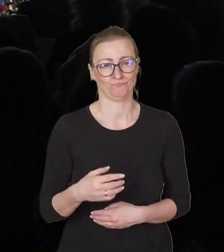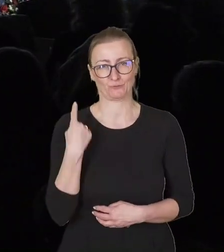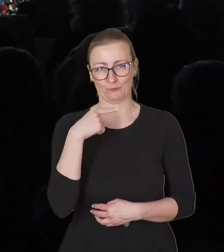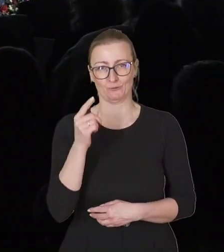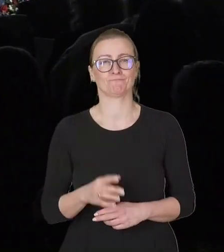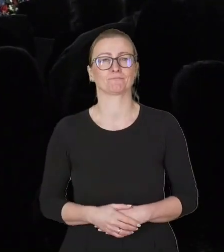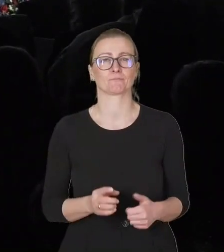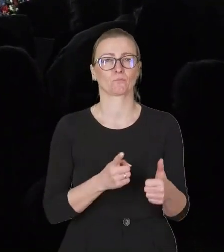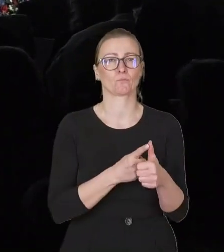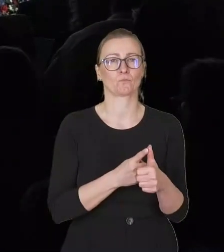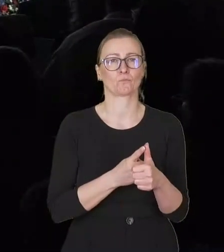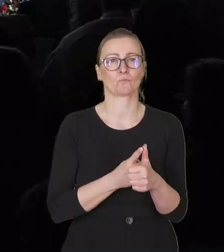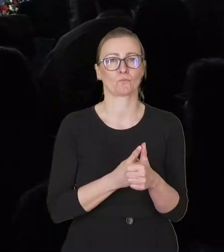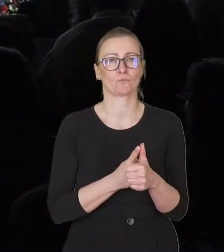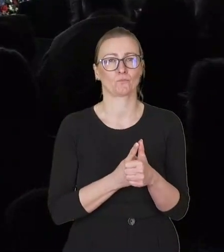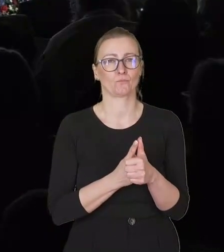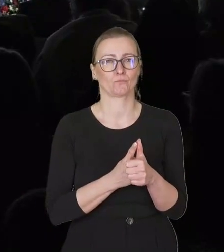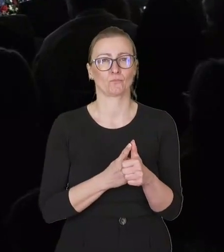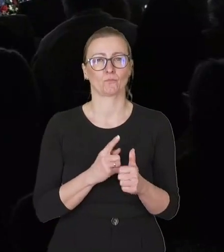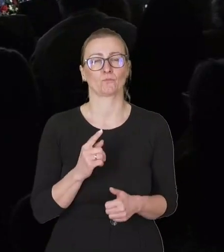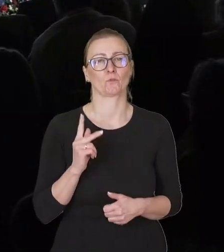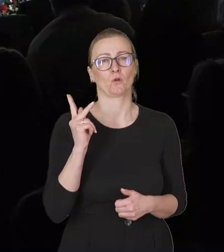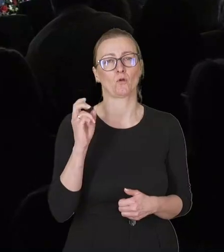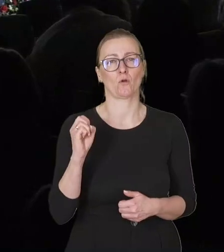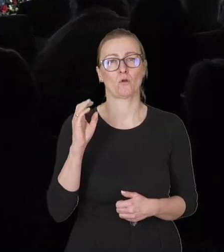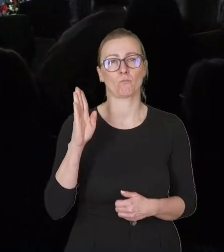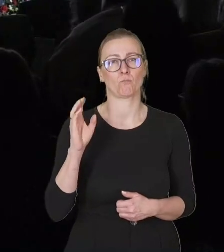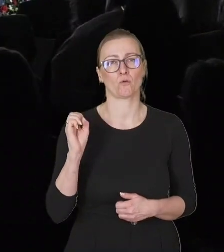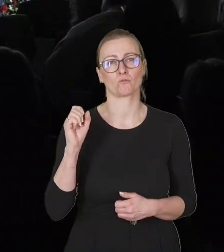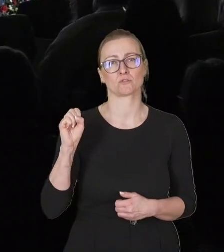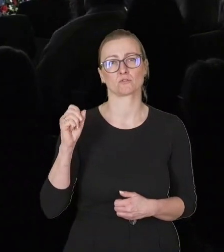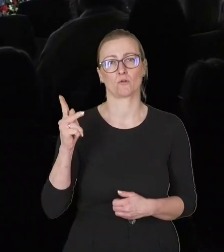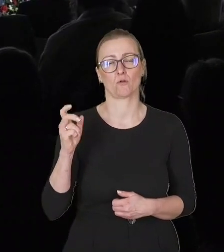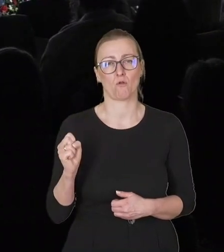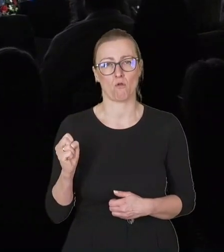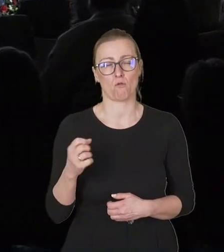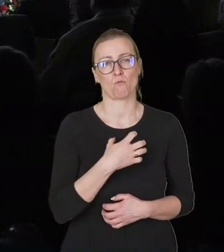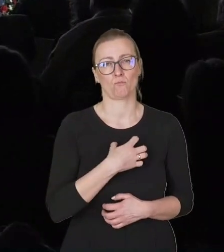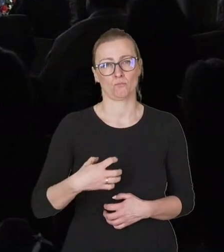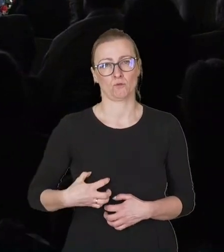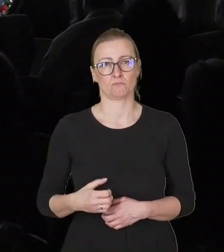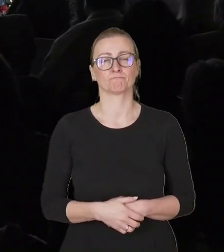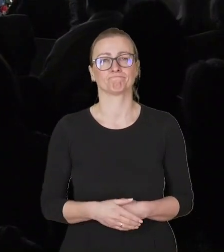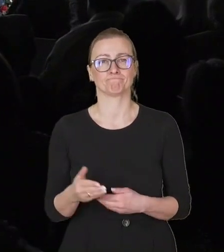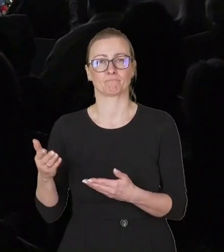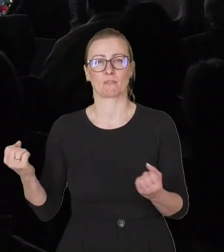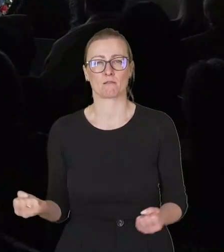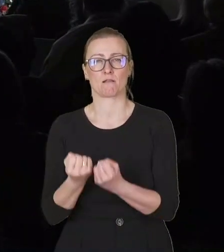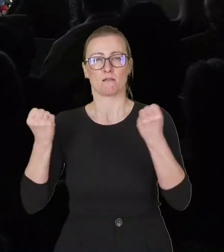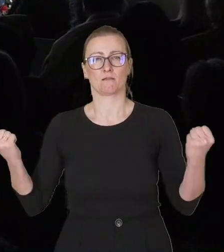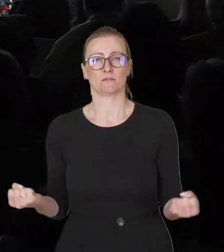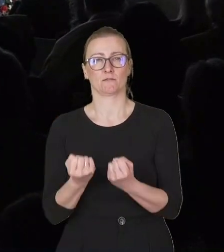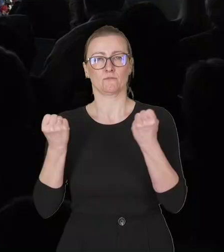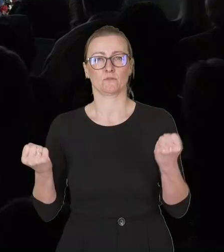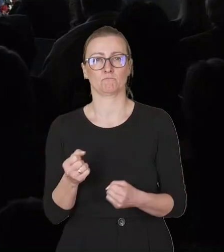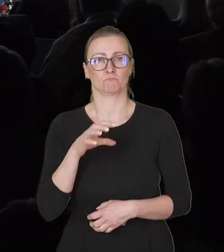European Parliament, active in the Industry, Research and Energy Committee and the panel for the future of science and technology. So all the